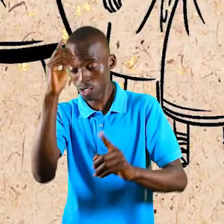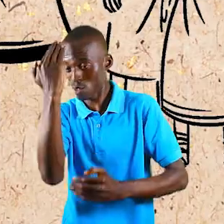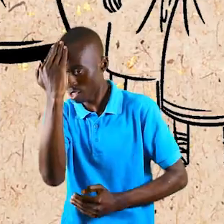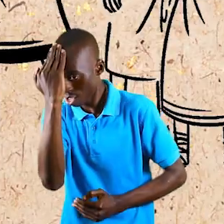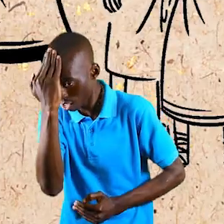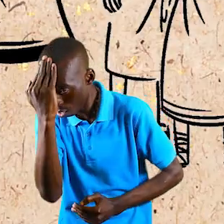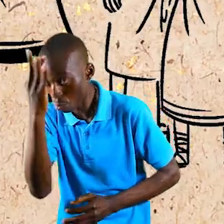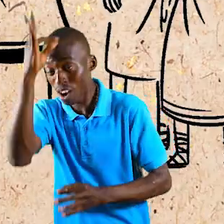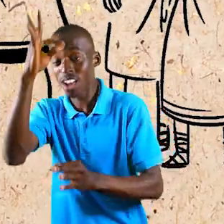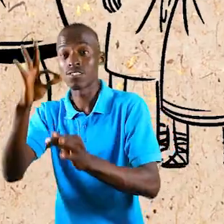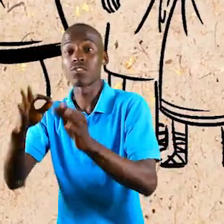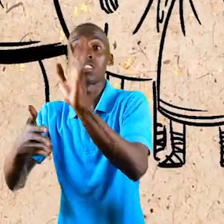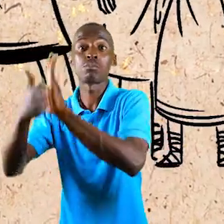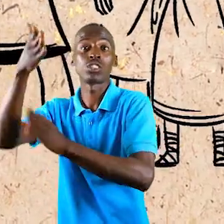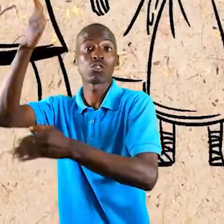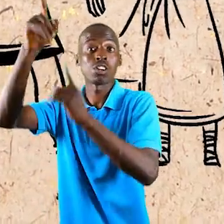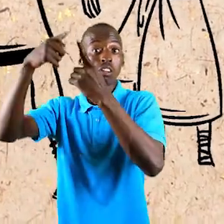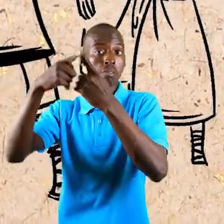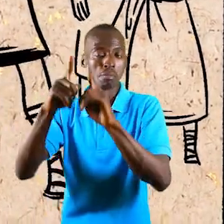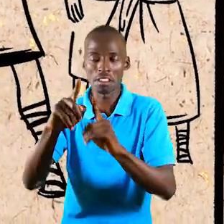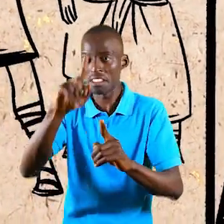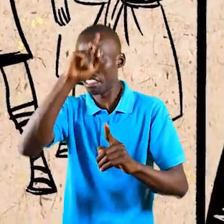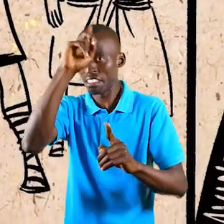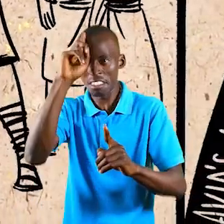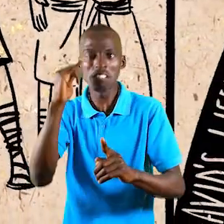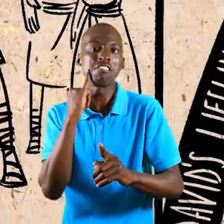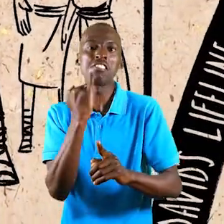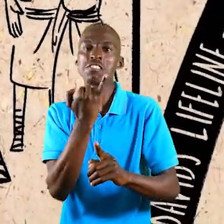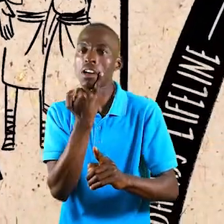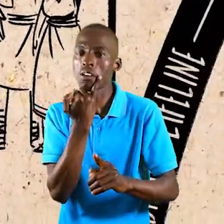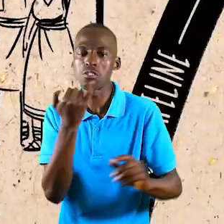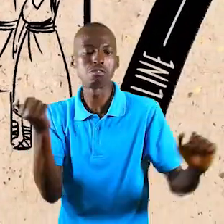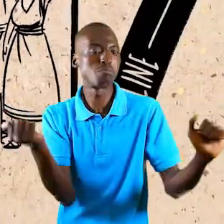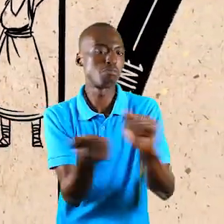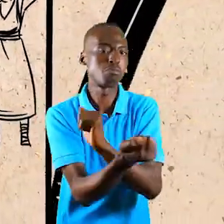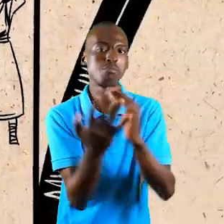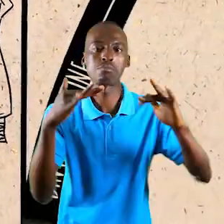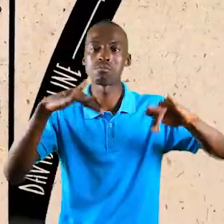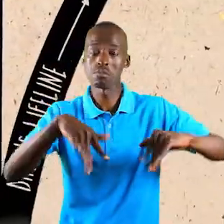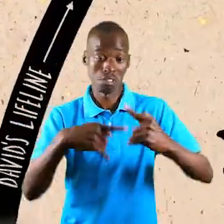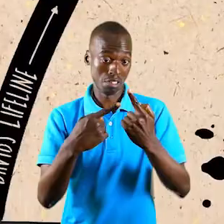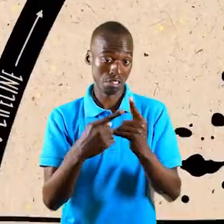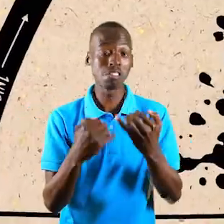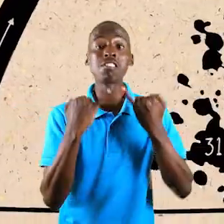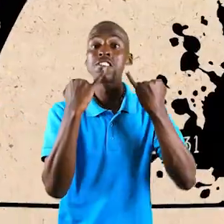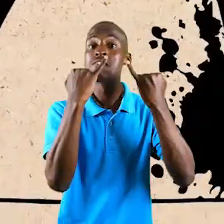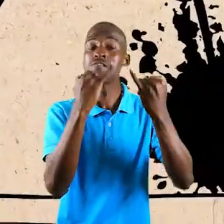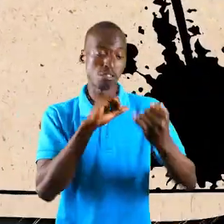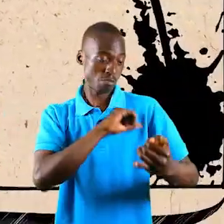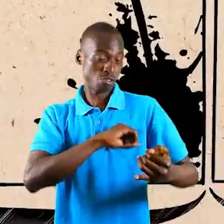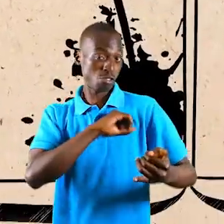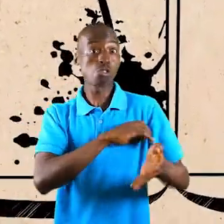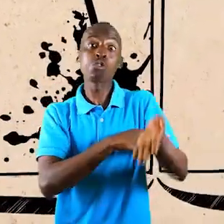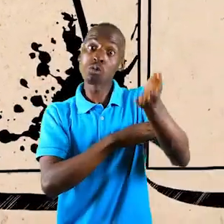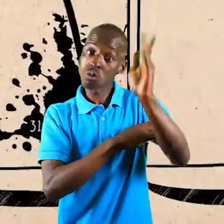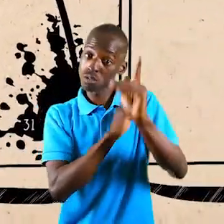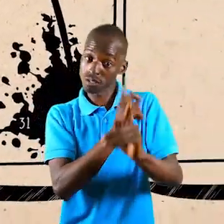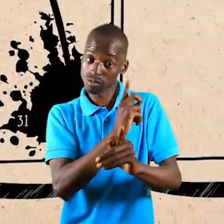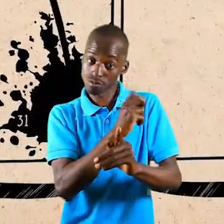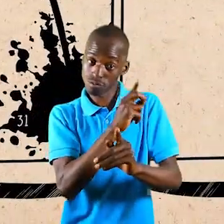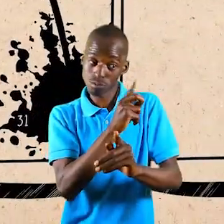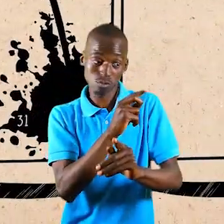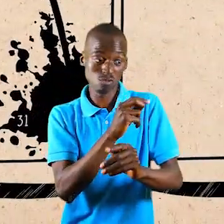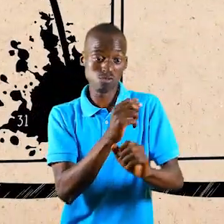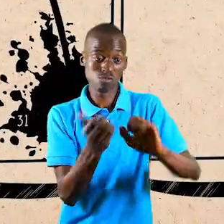humble and faithful to God. Otherwise, the kings of Israel will bring ruin. So he informs Saul that God is going to raise up a